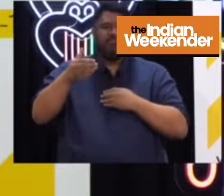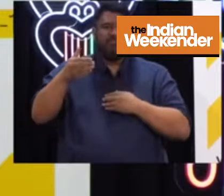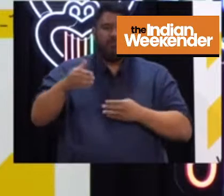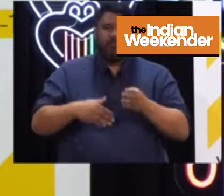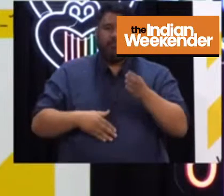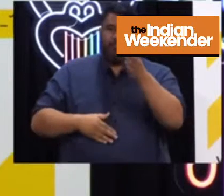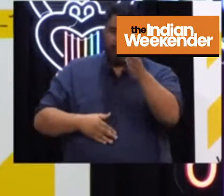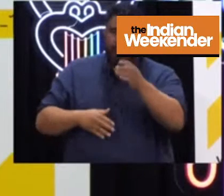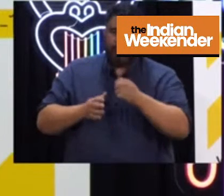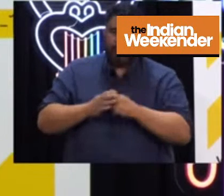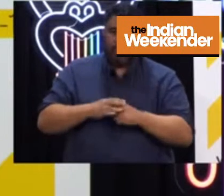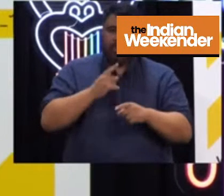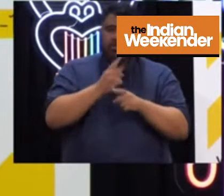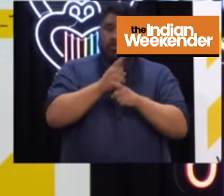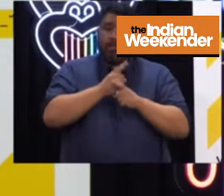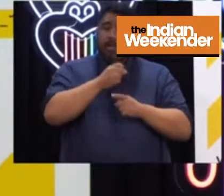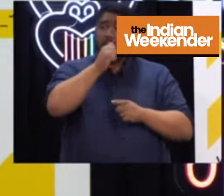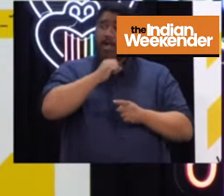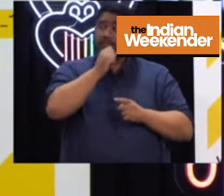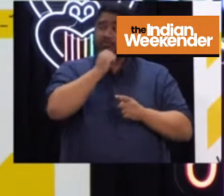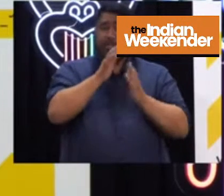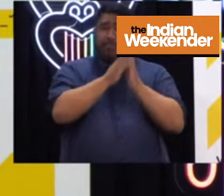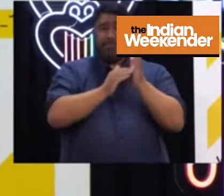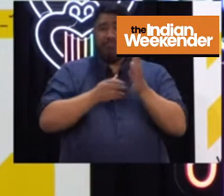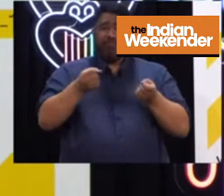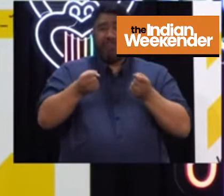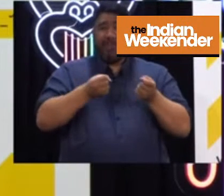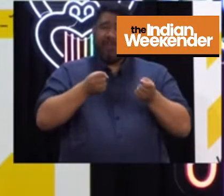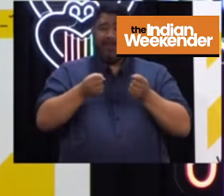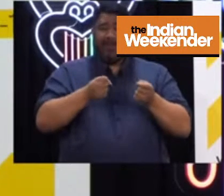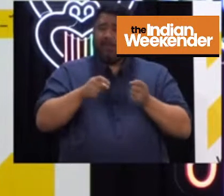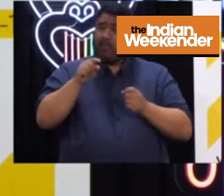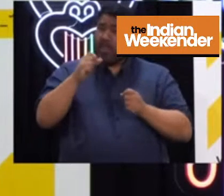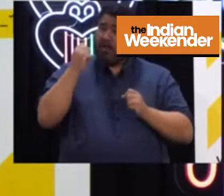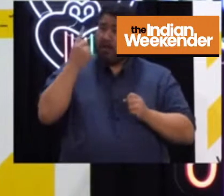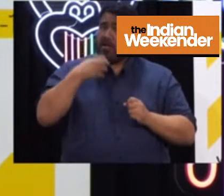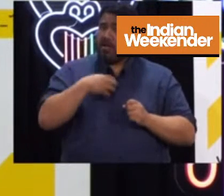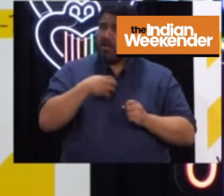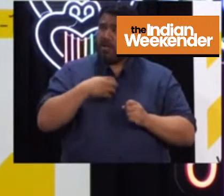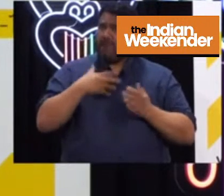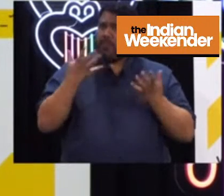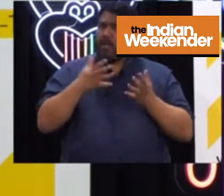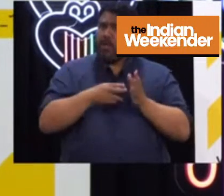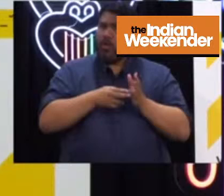that in the Northland region, not north of Auckland? And did you have any ideas for a name yourself?